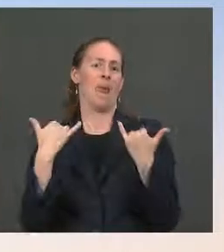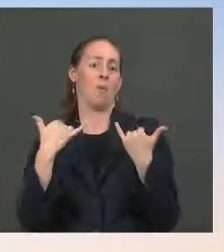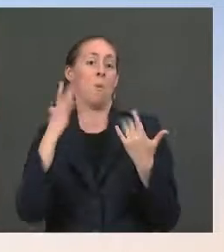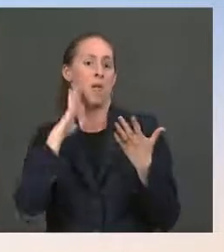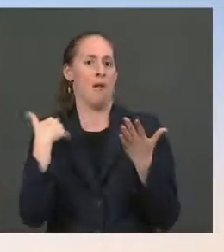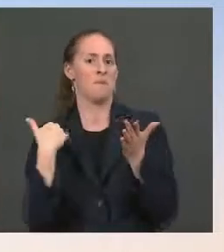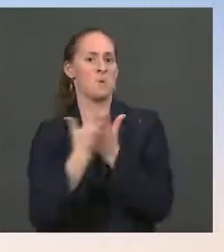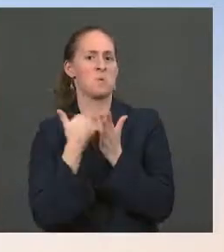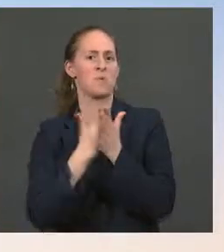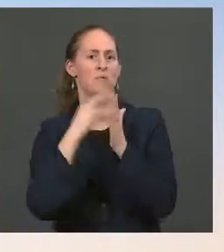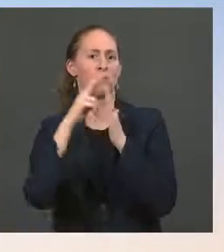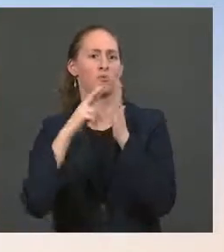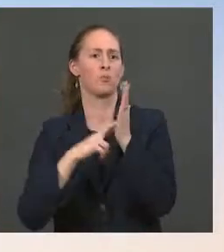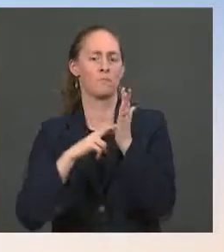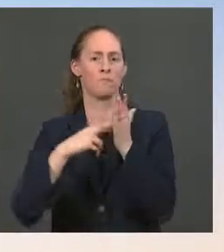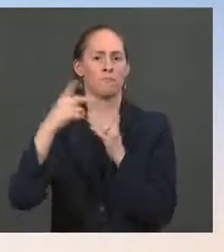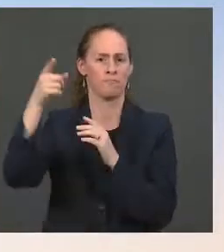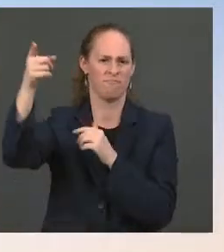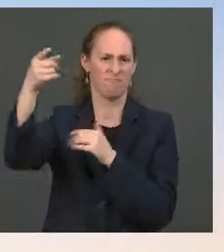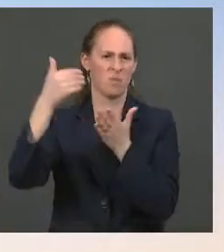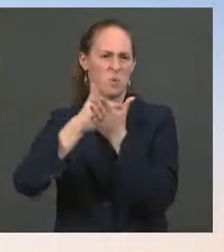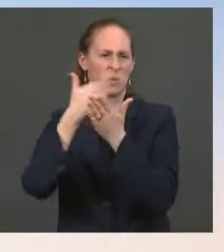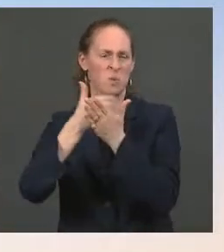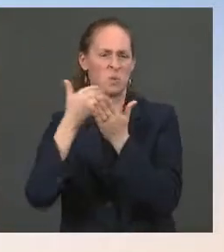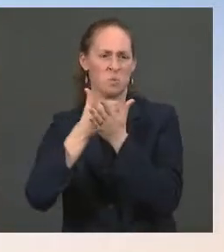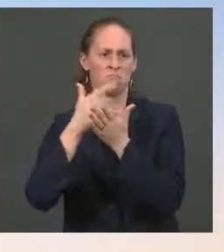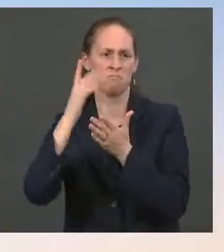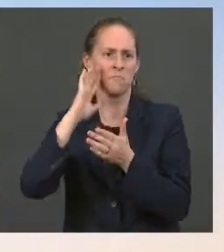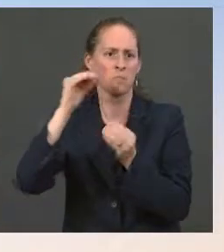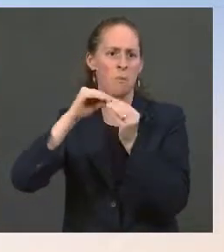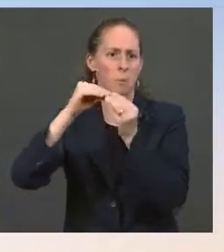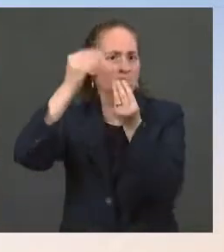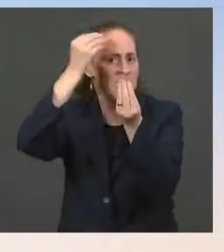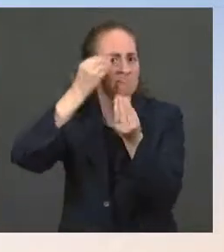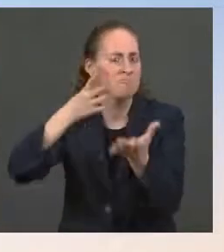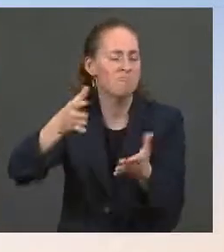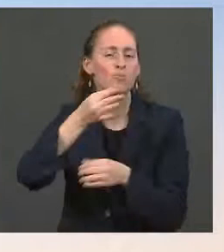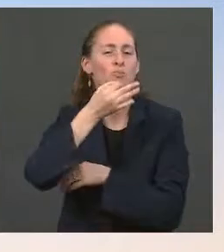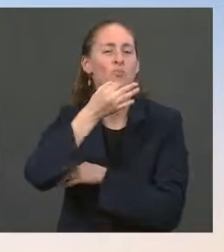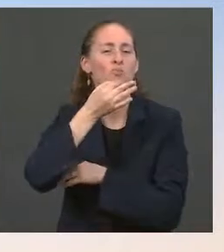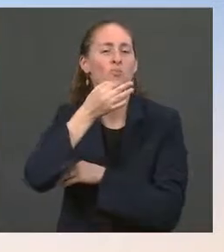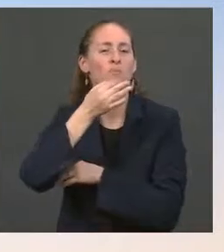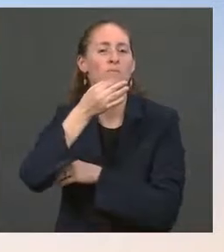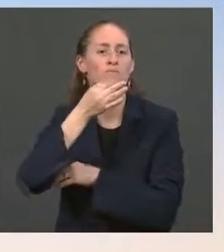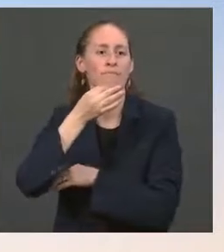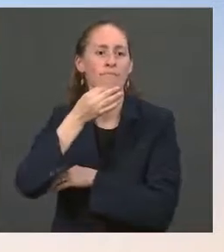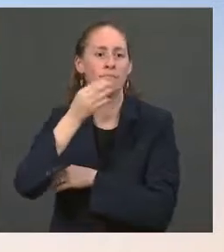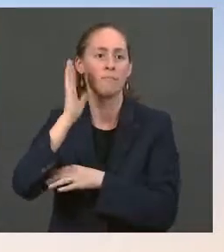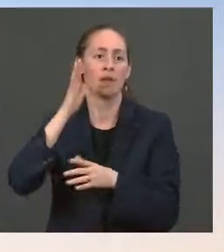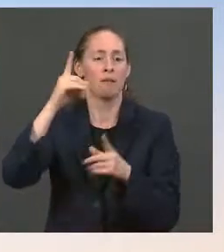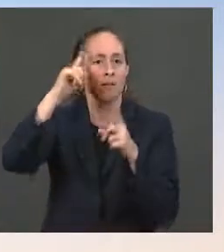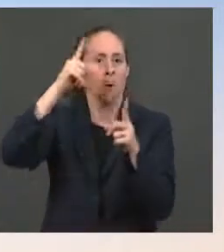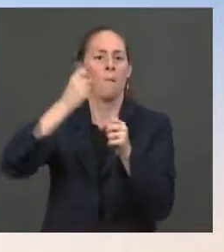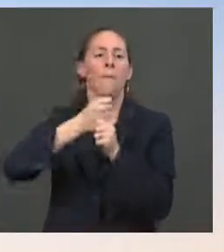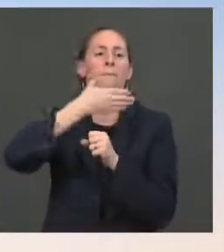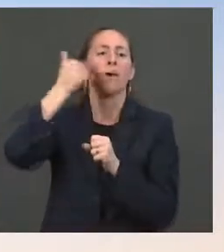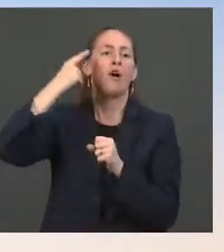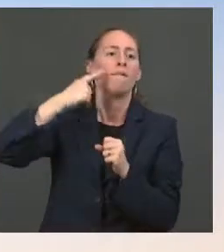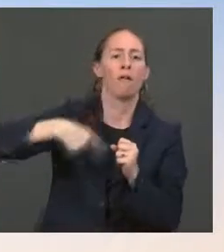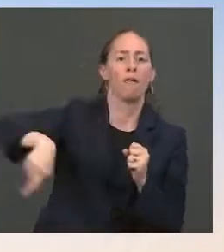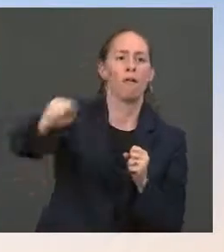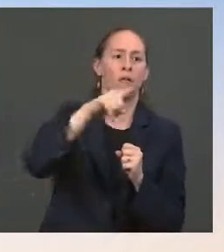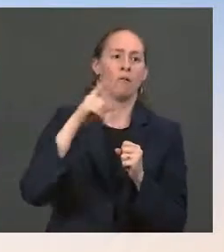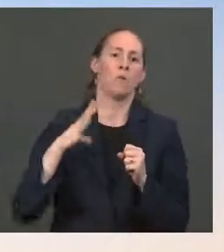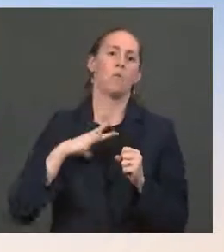Department of Education will have more, but this is something we want to reform and address and make better for the people who should benefit from it. Go ahead. Thank